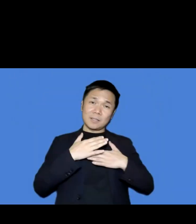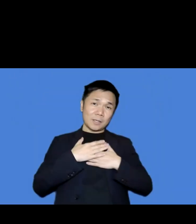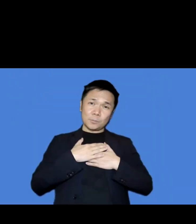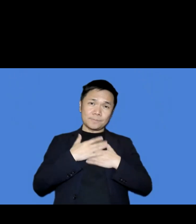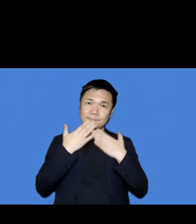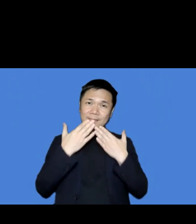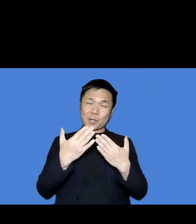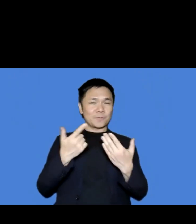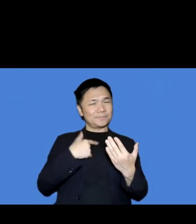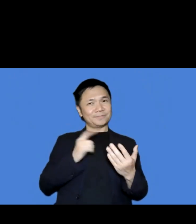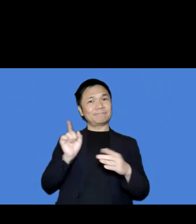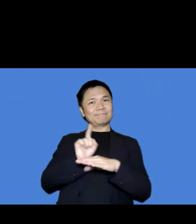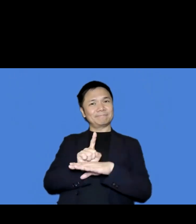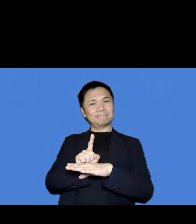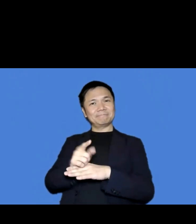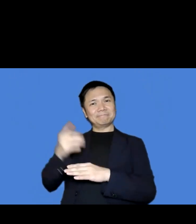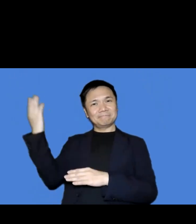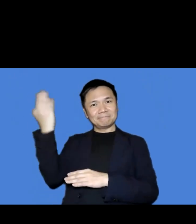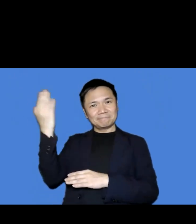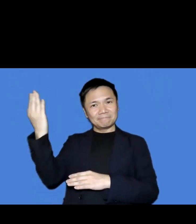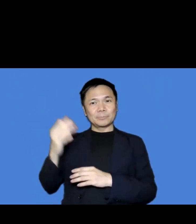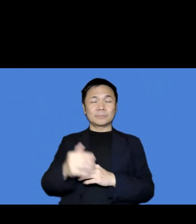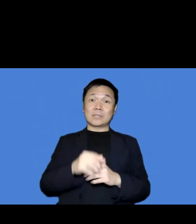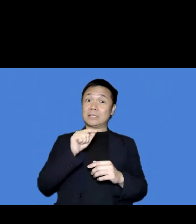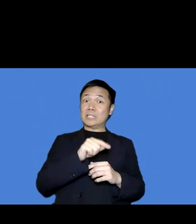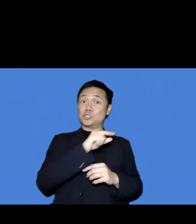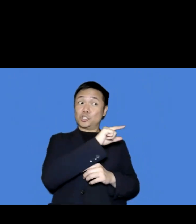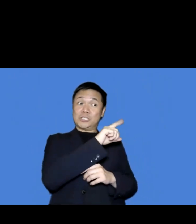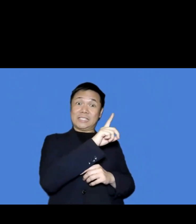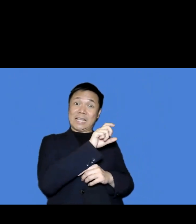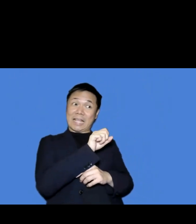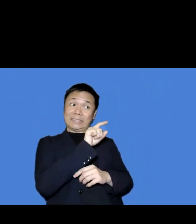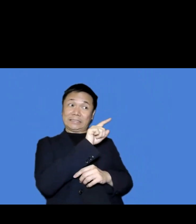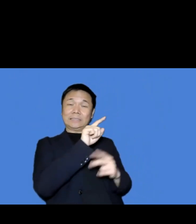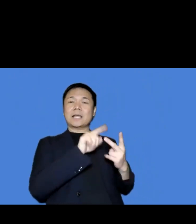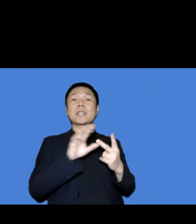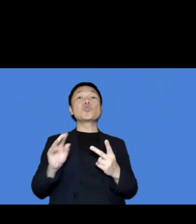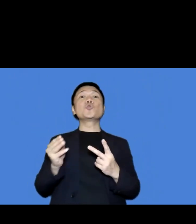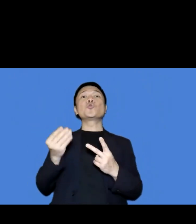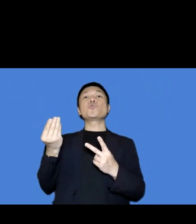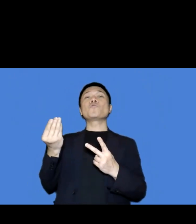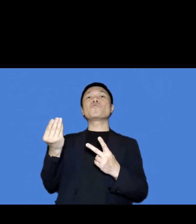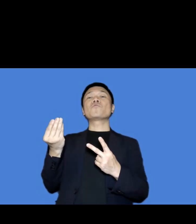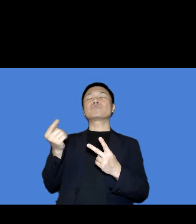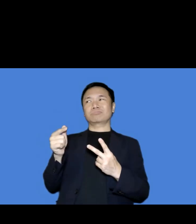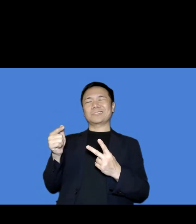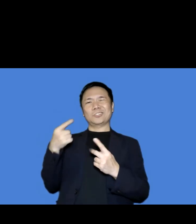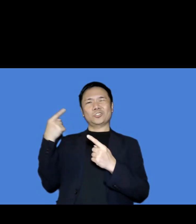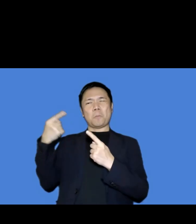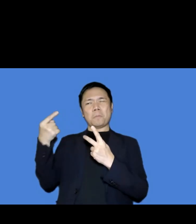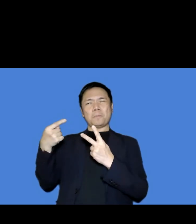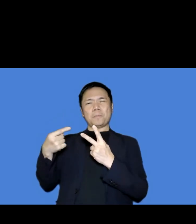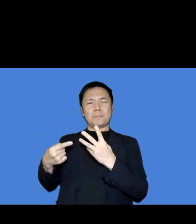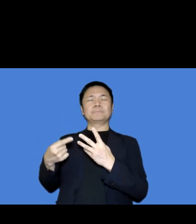today. So I will be discussing today the Global Disability Summit and youth priorities. So youth